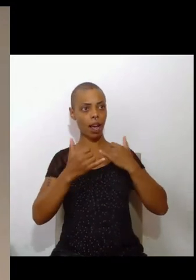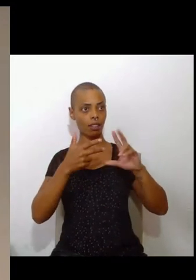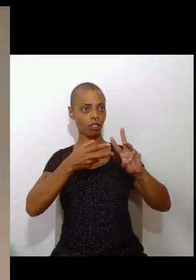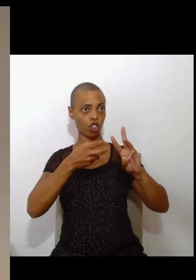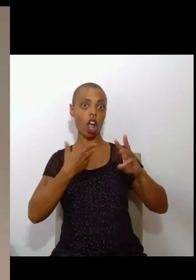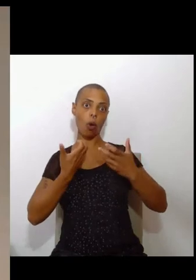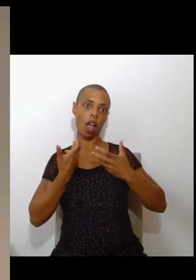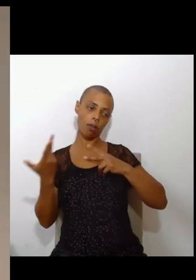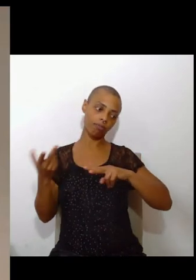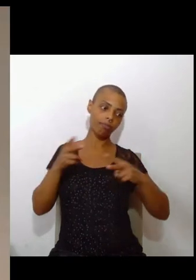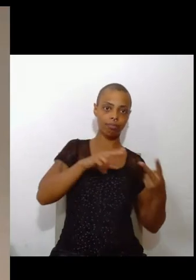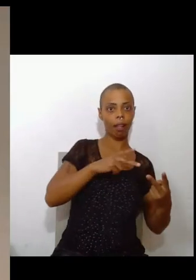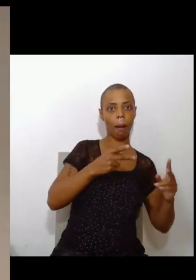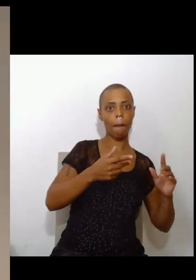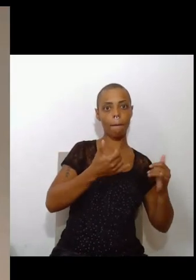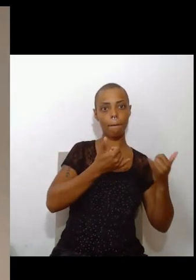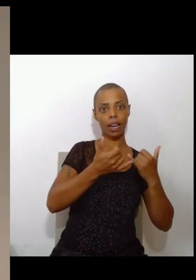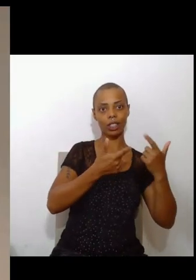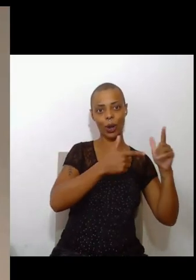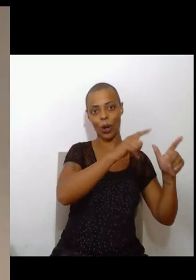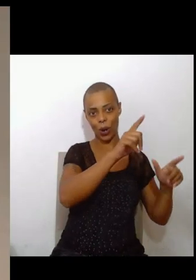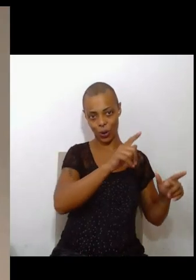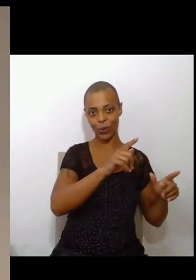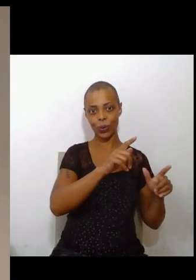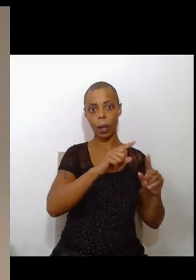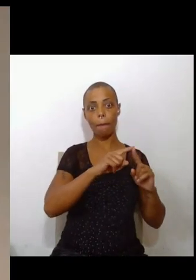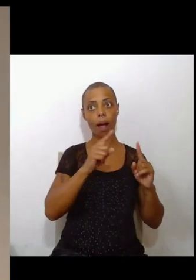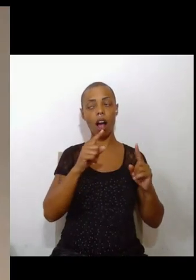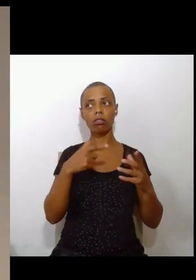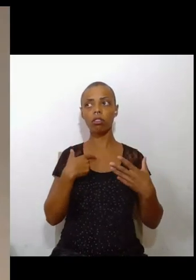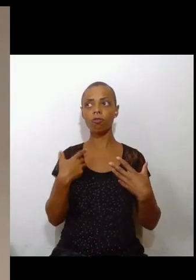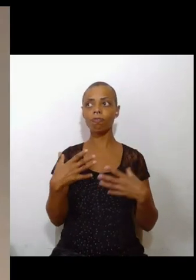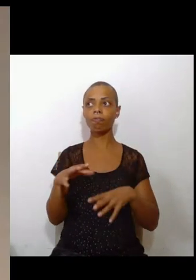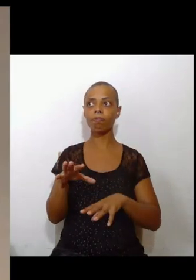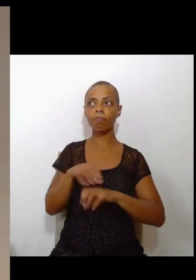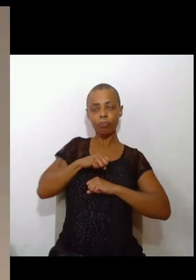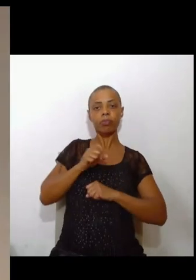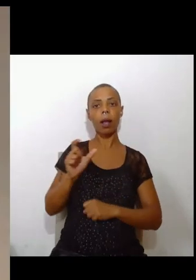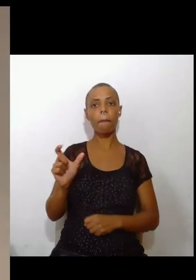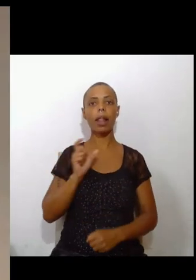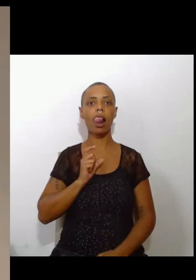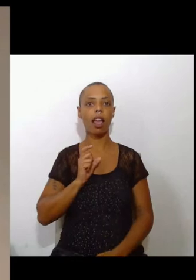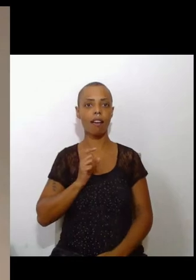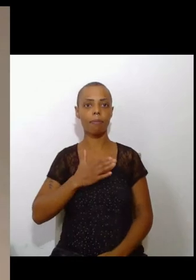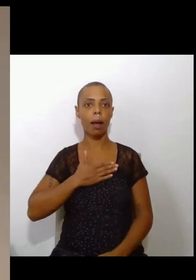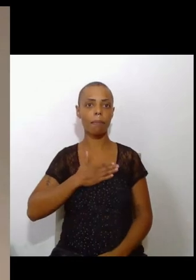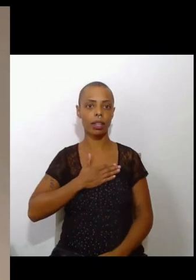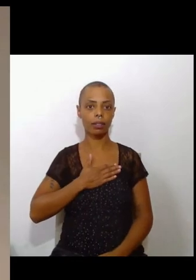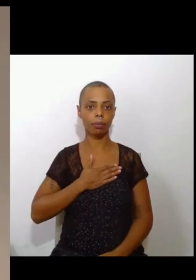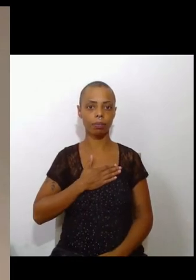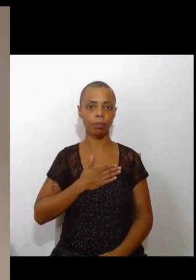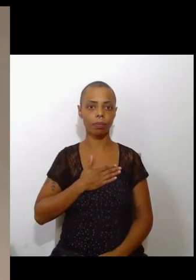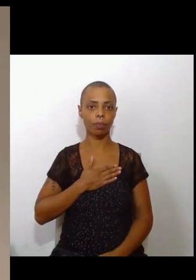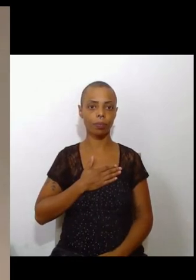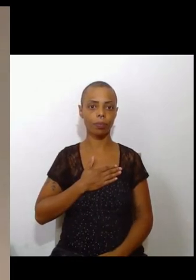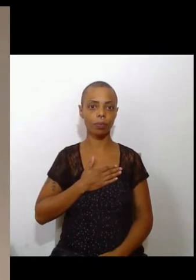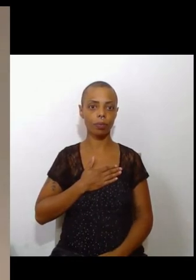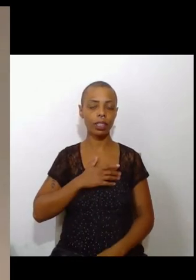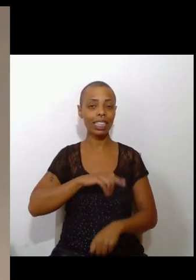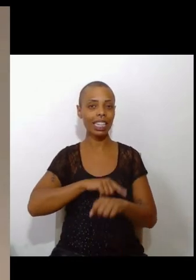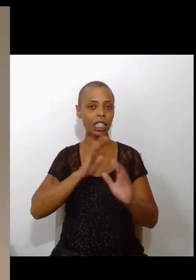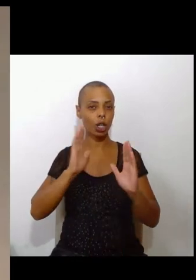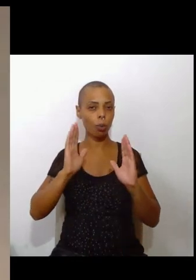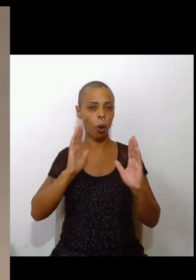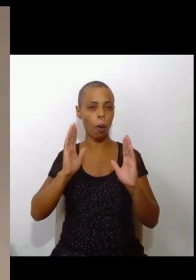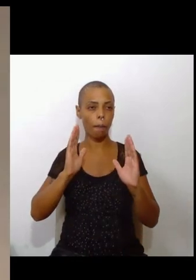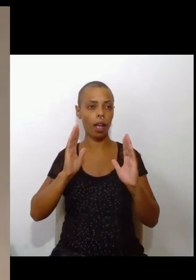I did not want to be part of that image until a point where I decided to use that name